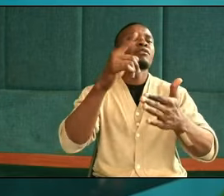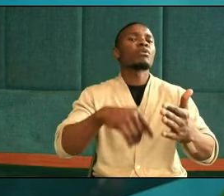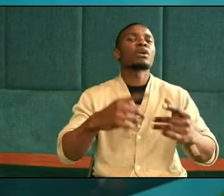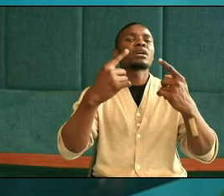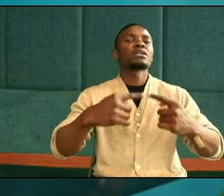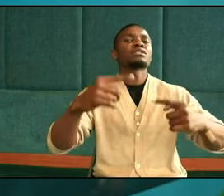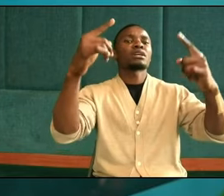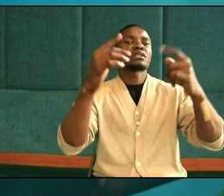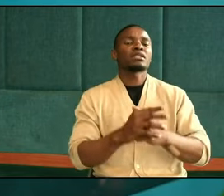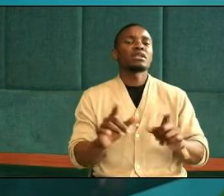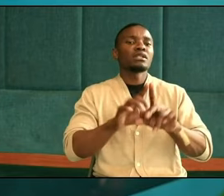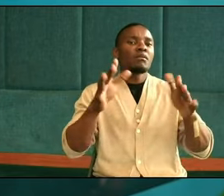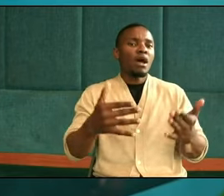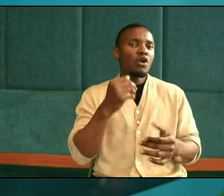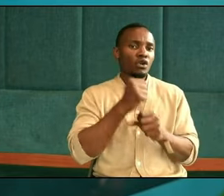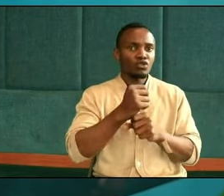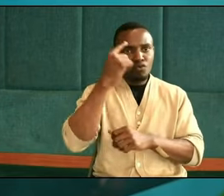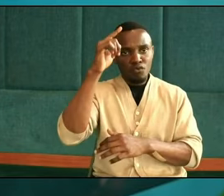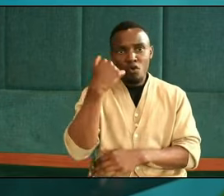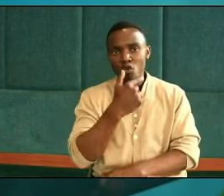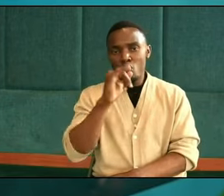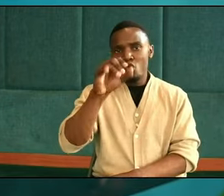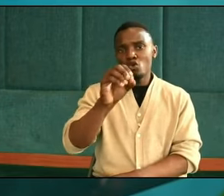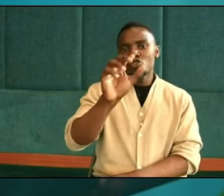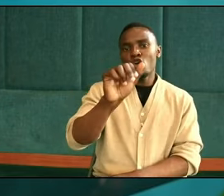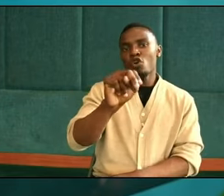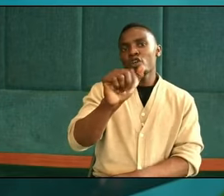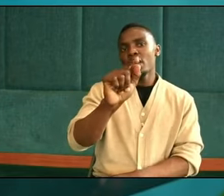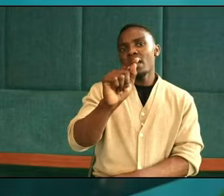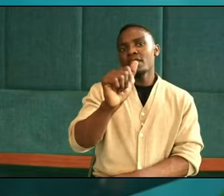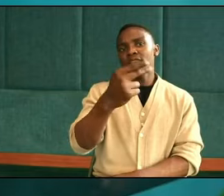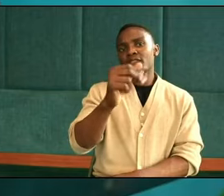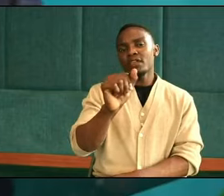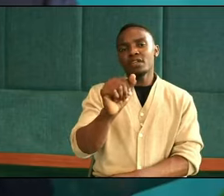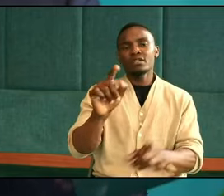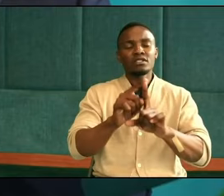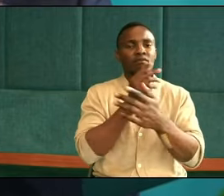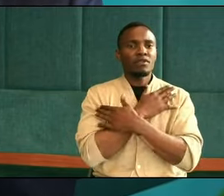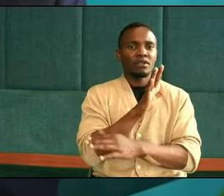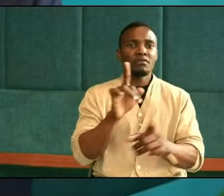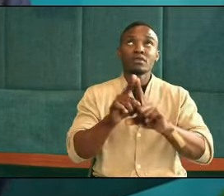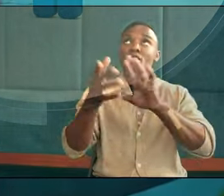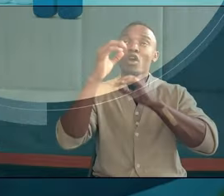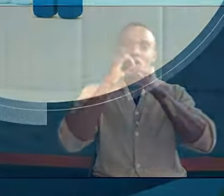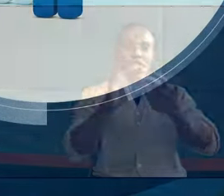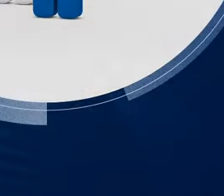as he did for Jonathan and his armor bearer, for his own glory. And may God bless you in Jesus' name.